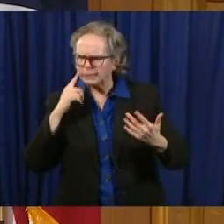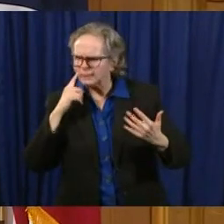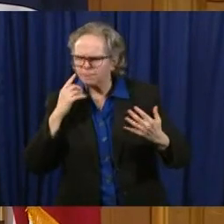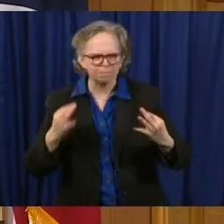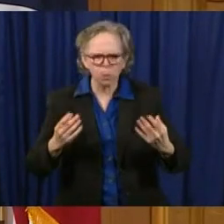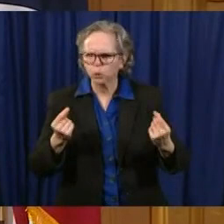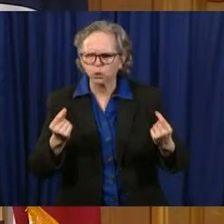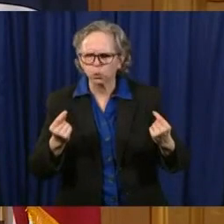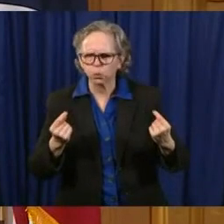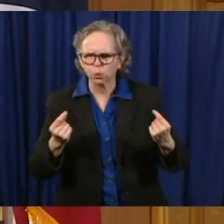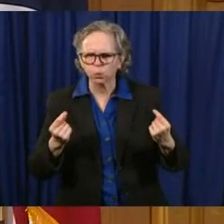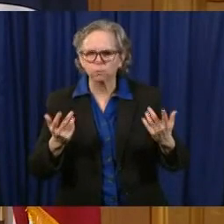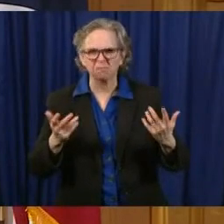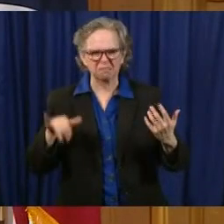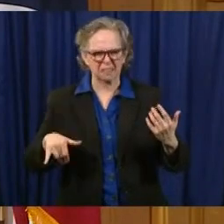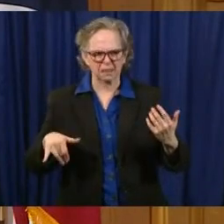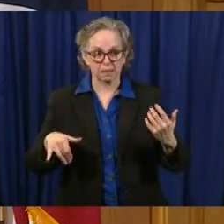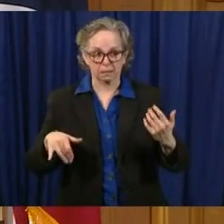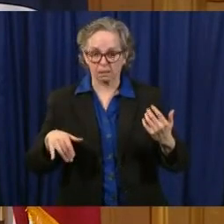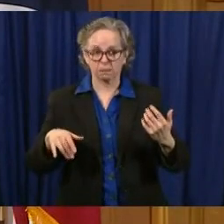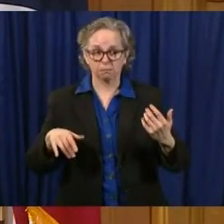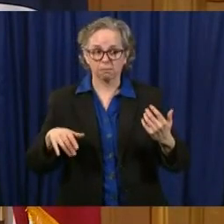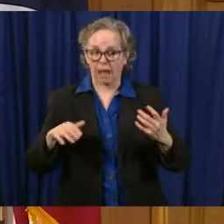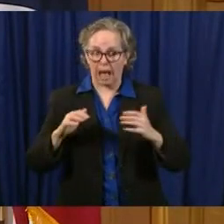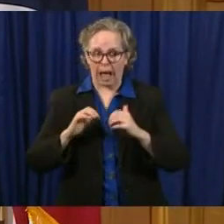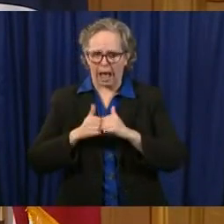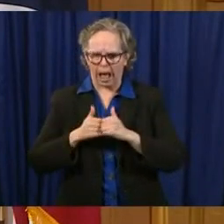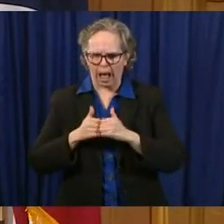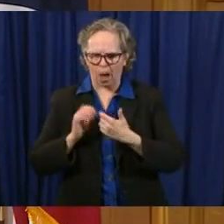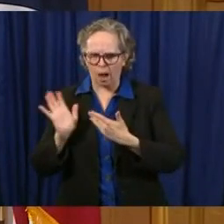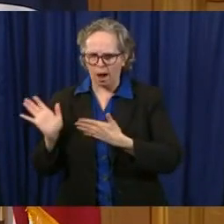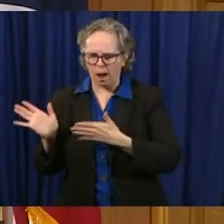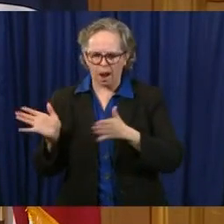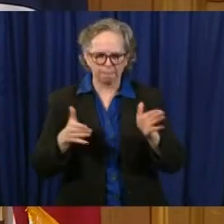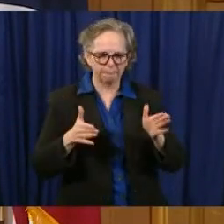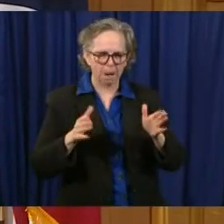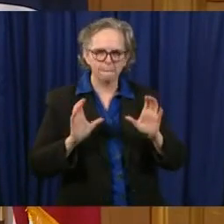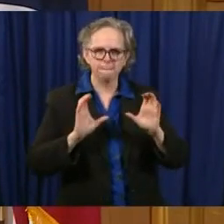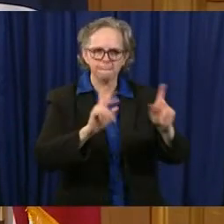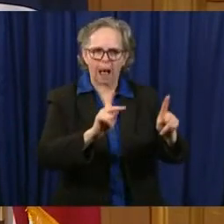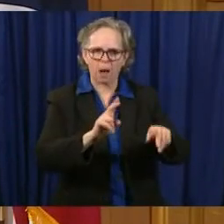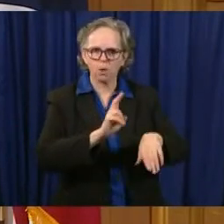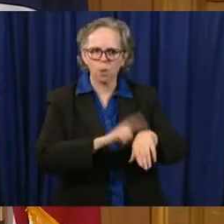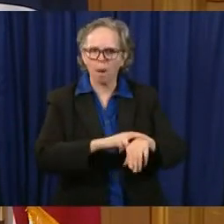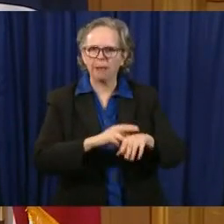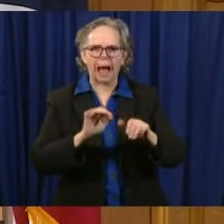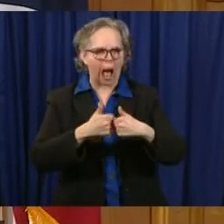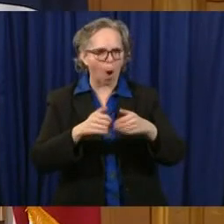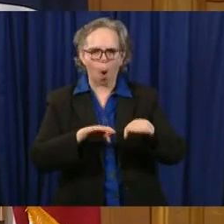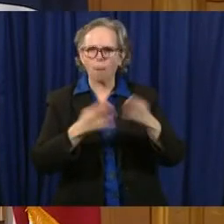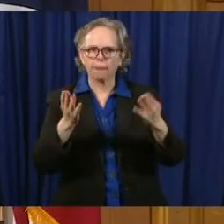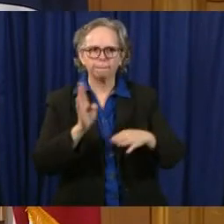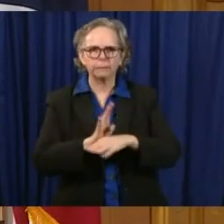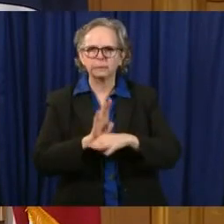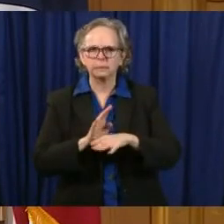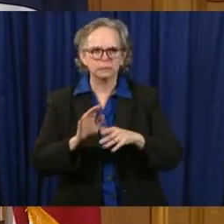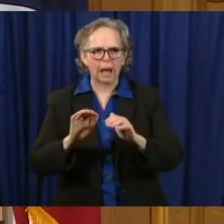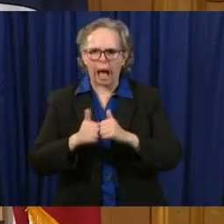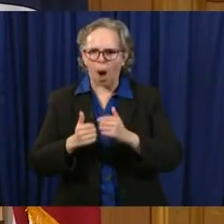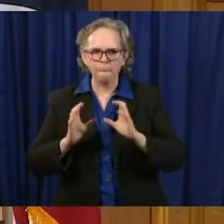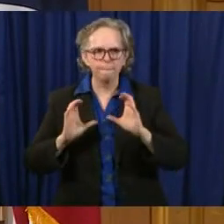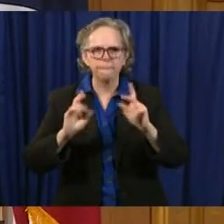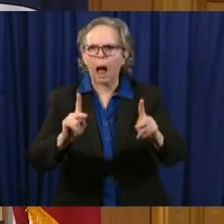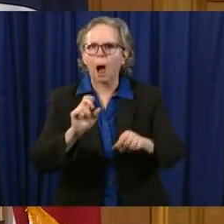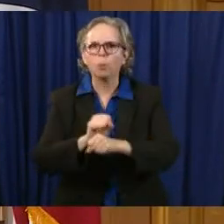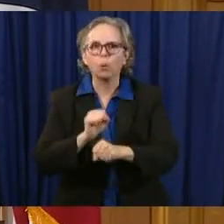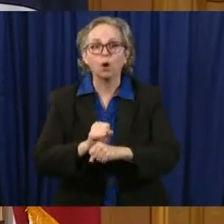of that is how do we get back? How do we get all of us back to work? So I